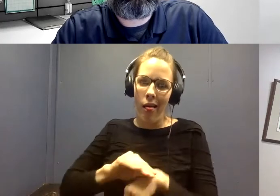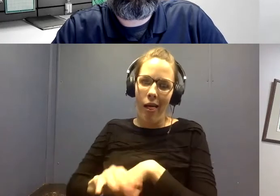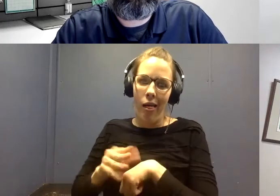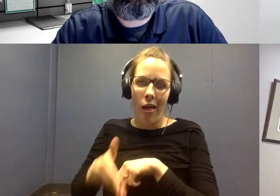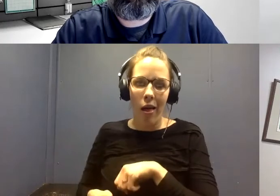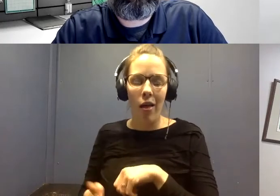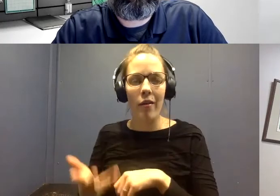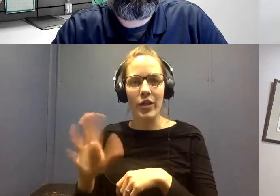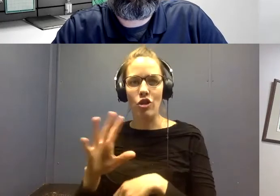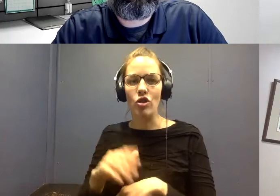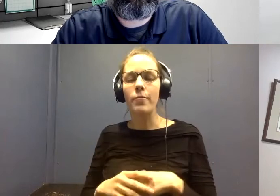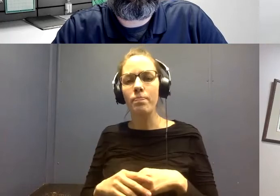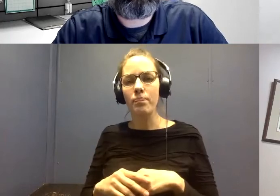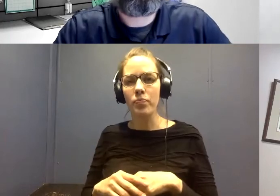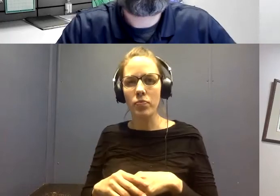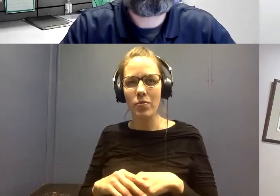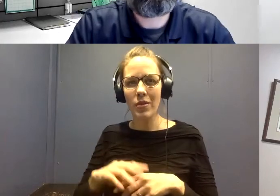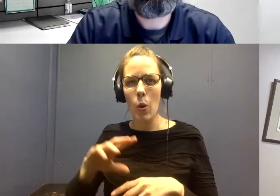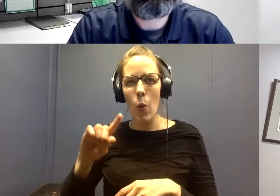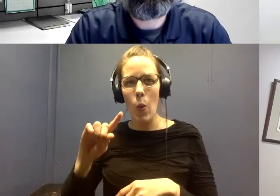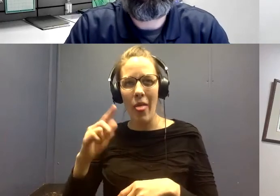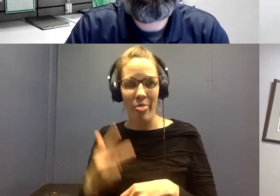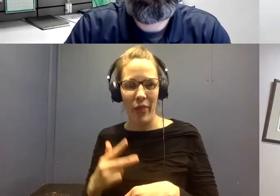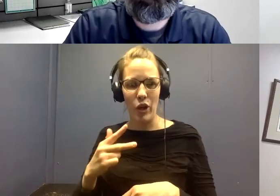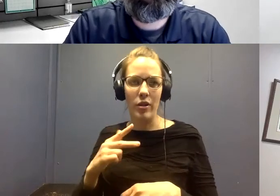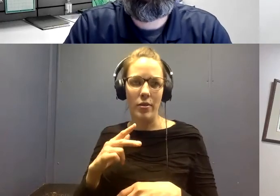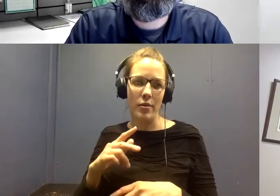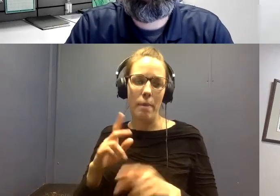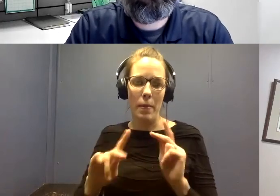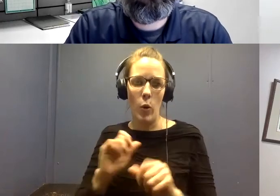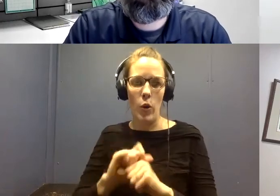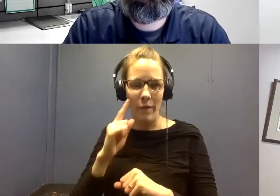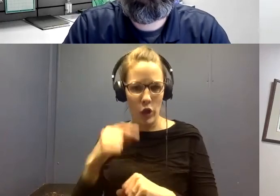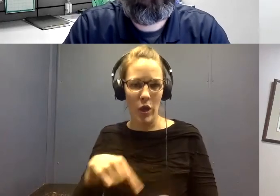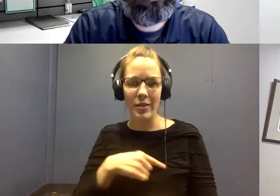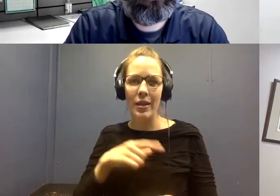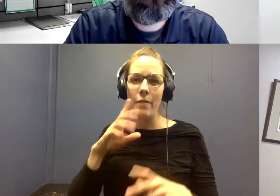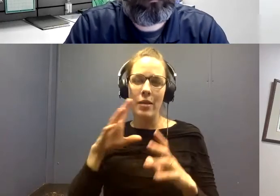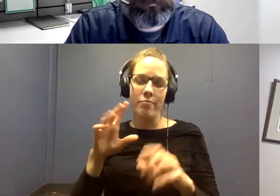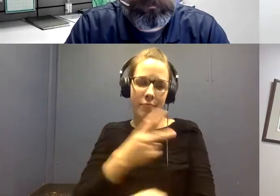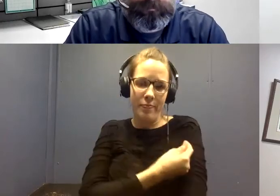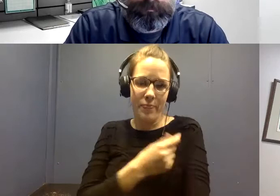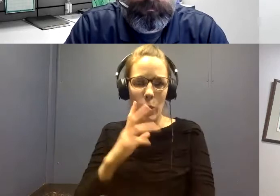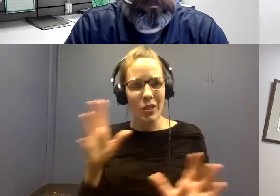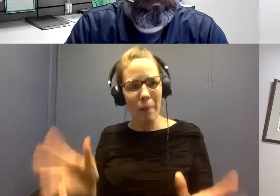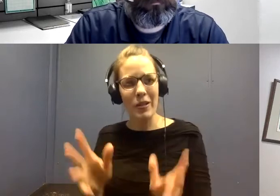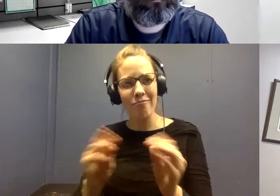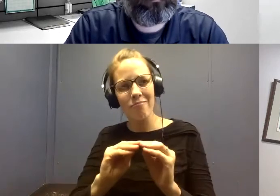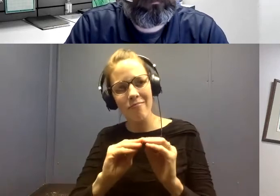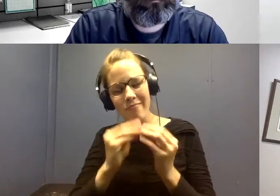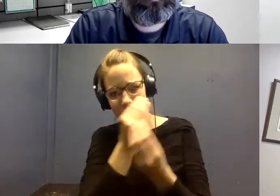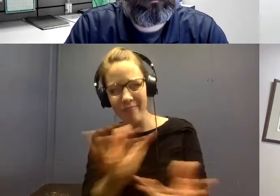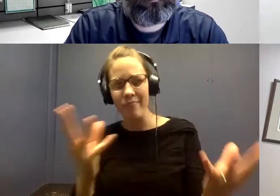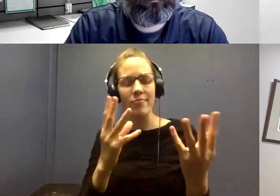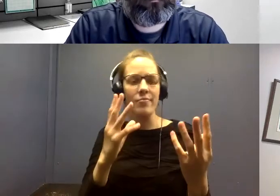We would estimate about 1/3 of our workforce has been fully vaccinated, and we're still pushing for people to do it, sending out information when we're aware of clinics or,